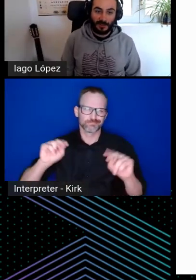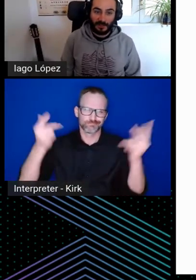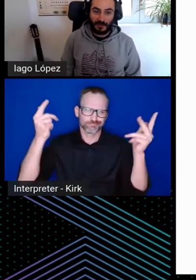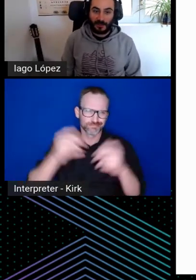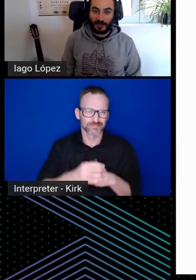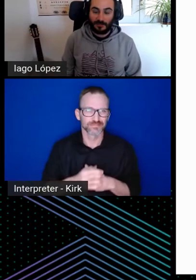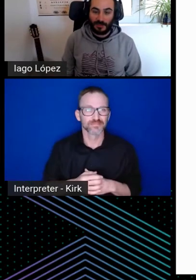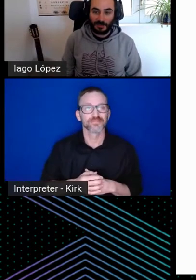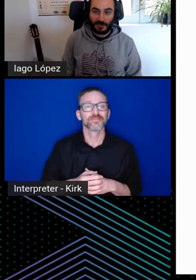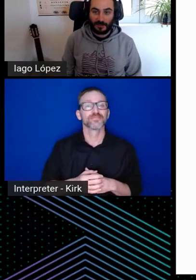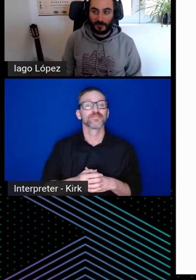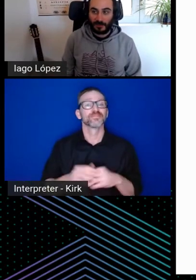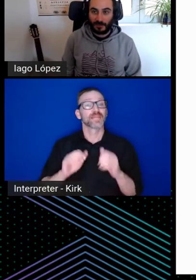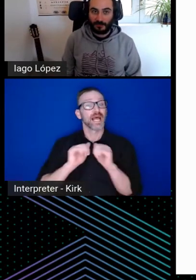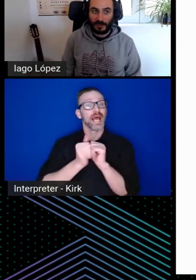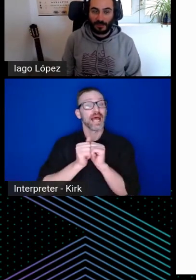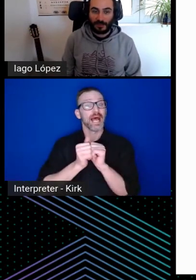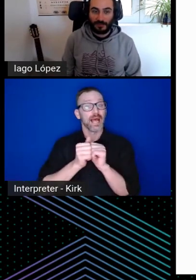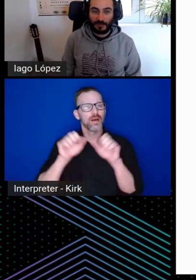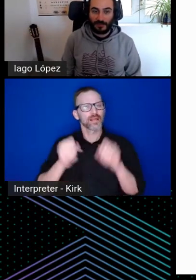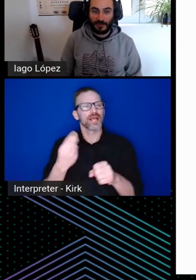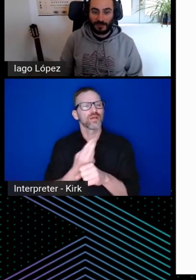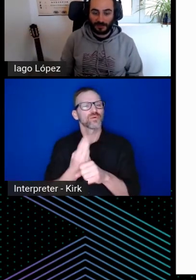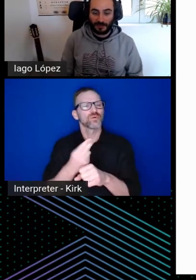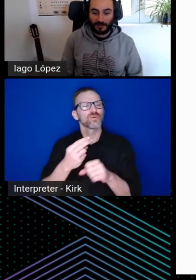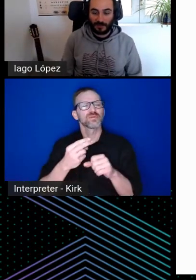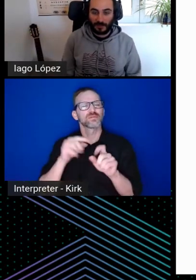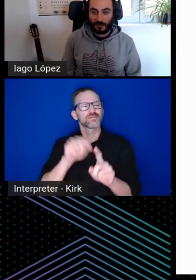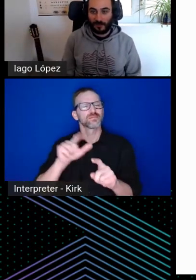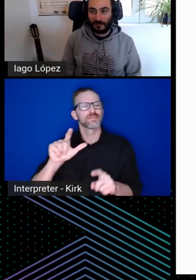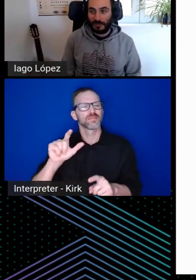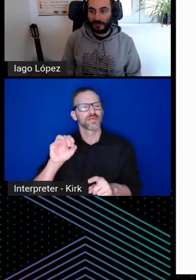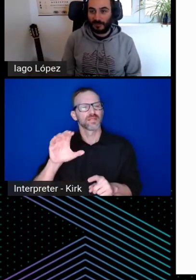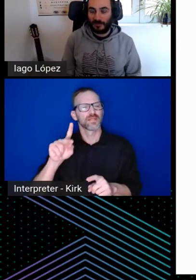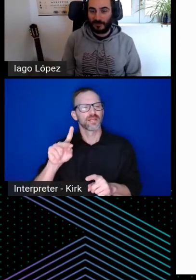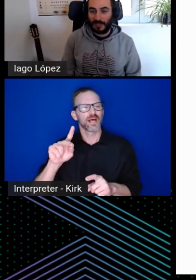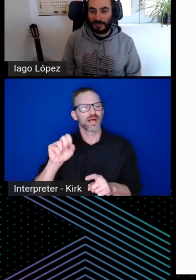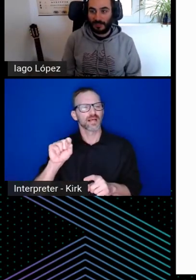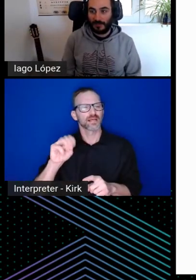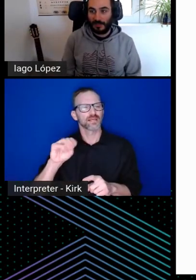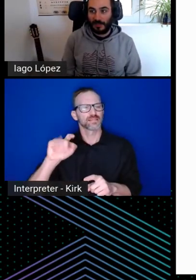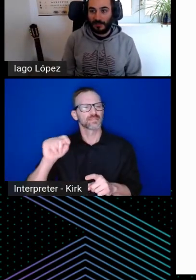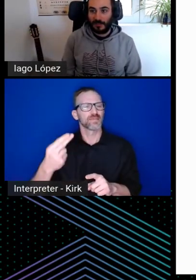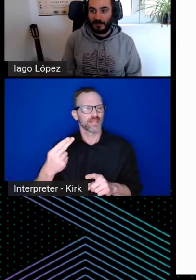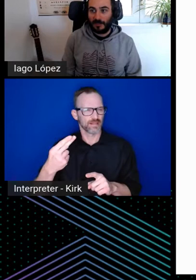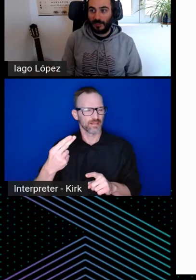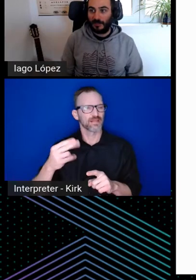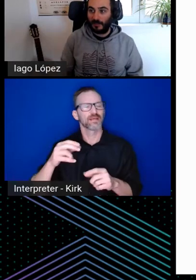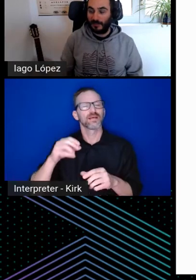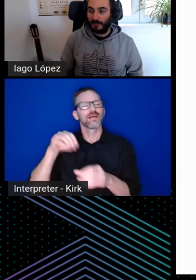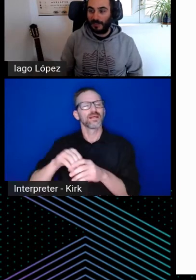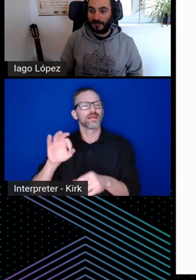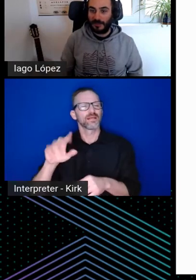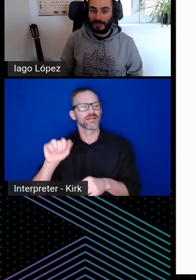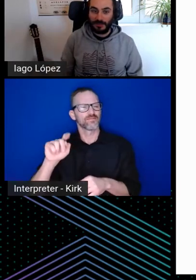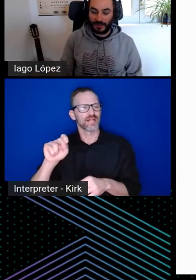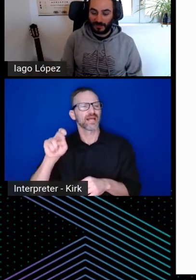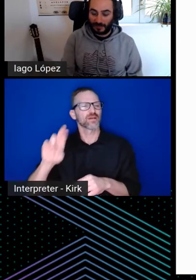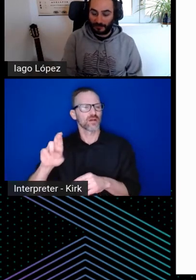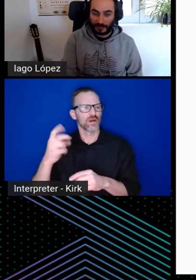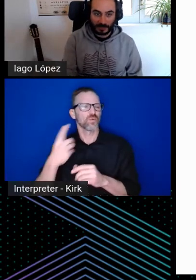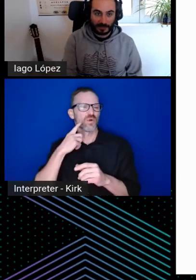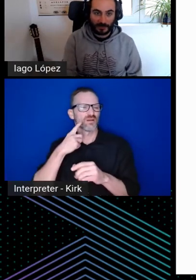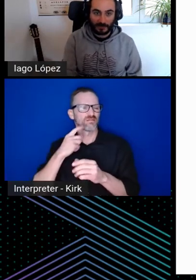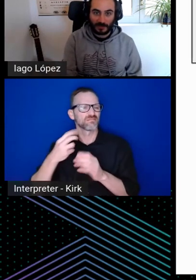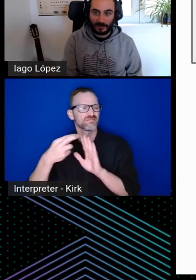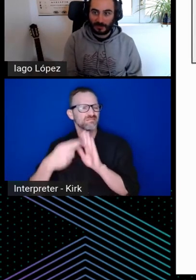this with Locksmith. So with Locksmith is a protocol that's used on Flatcar. So not all your updates happen at the same